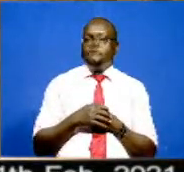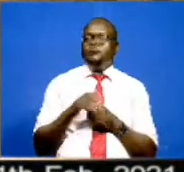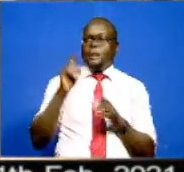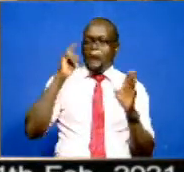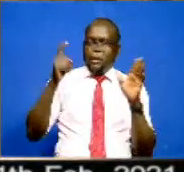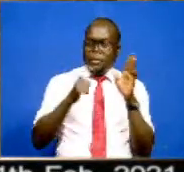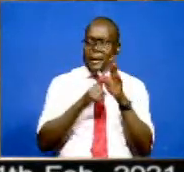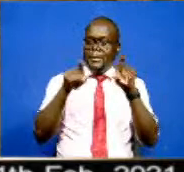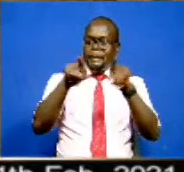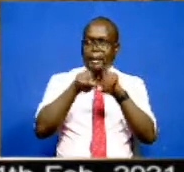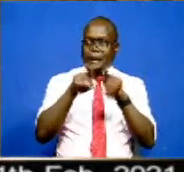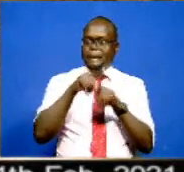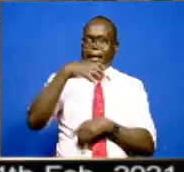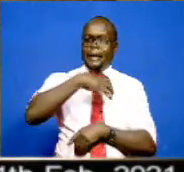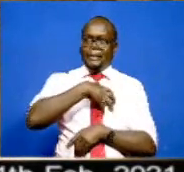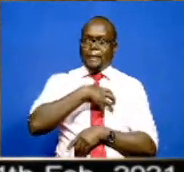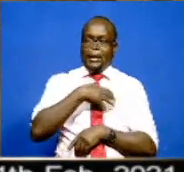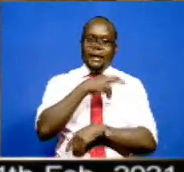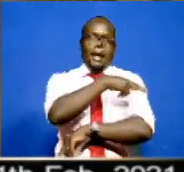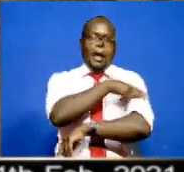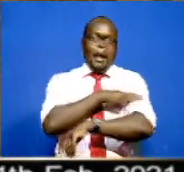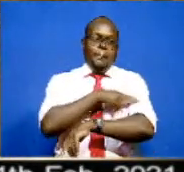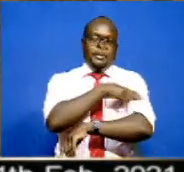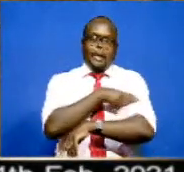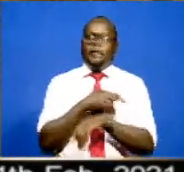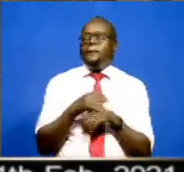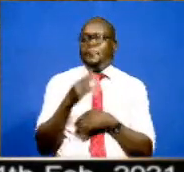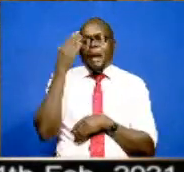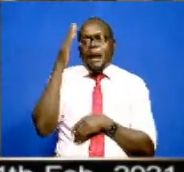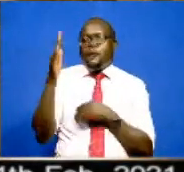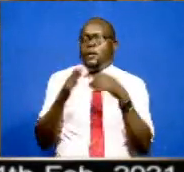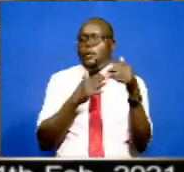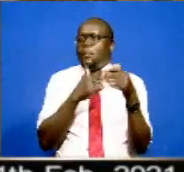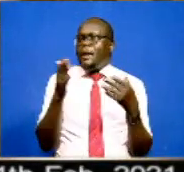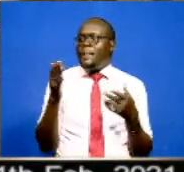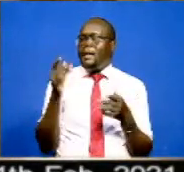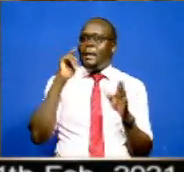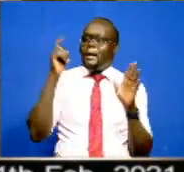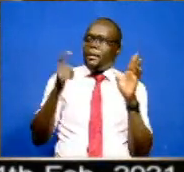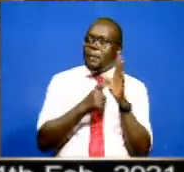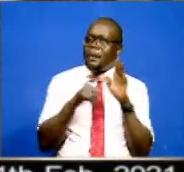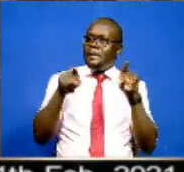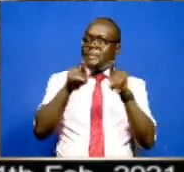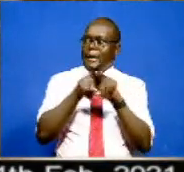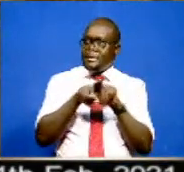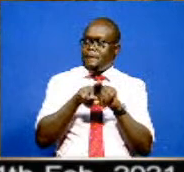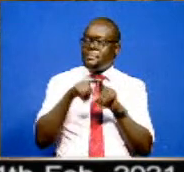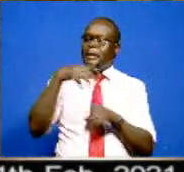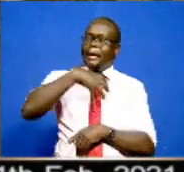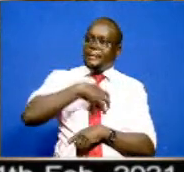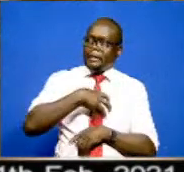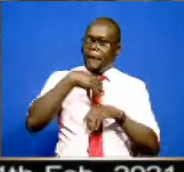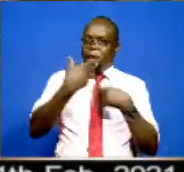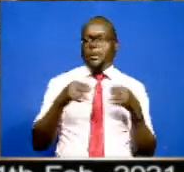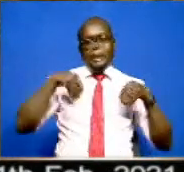here as a retired captain. Wait, maybe I don't know whether was he recognized as retired or tired? One of